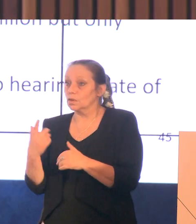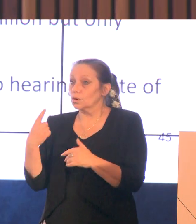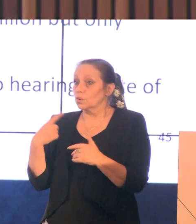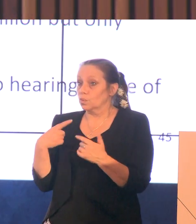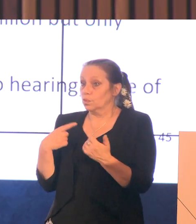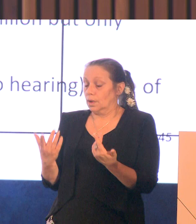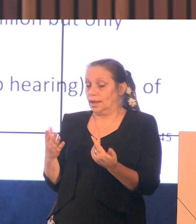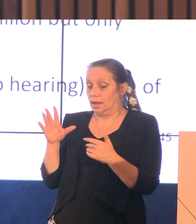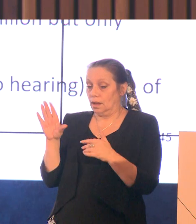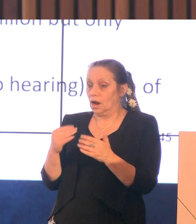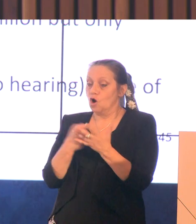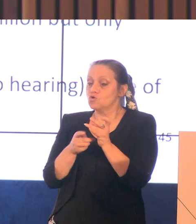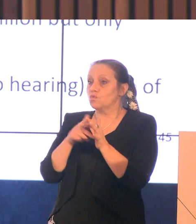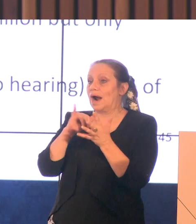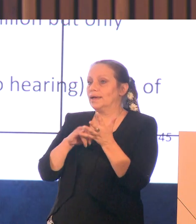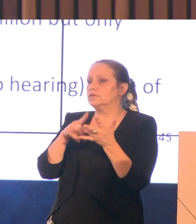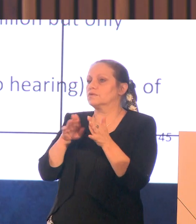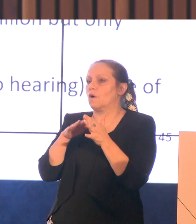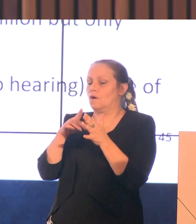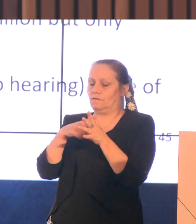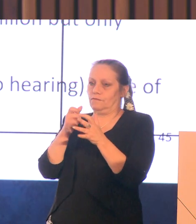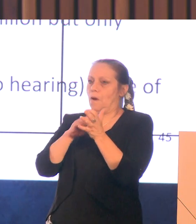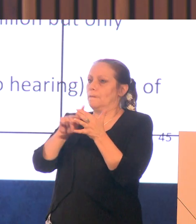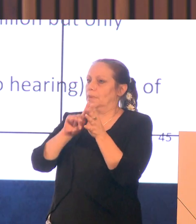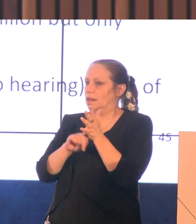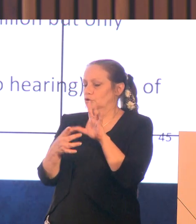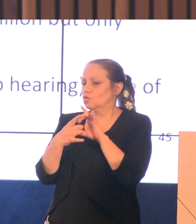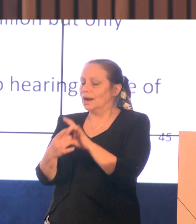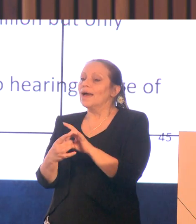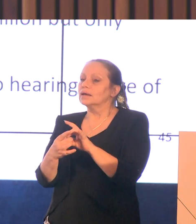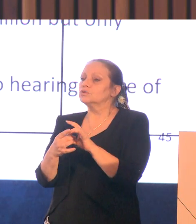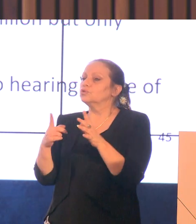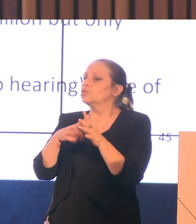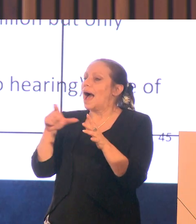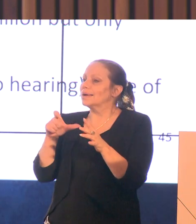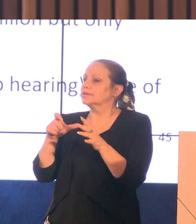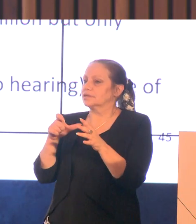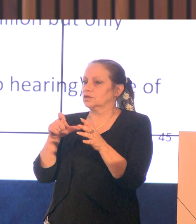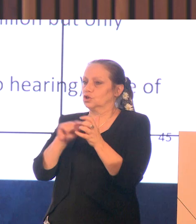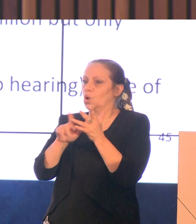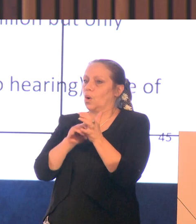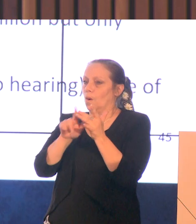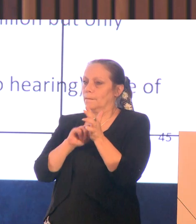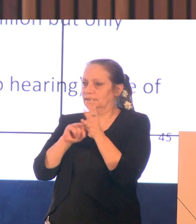from the rates of appeal that apply in accident compensation schemes. So in that sense, we're